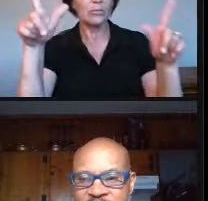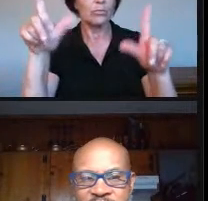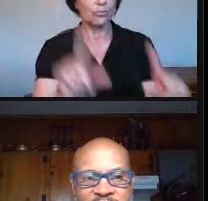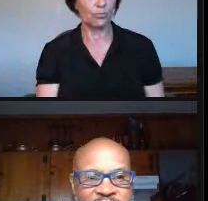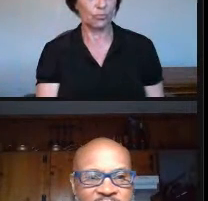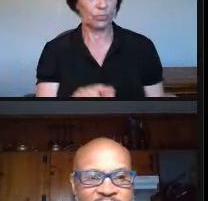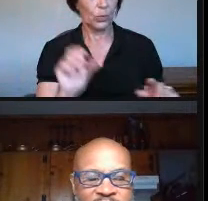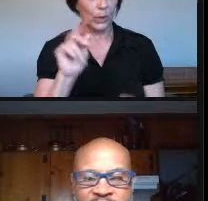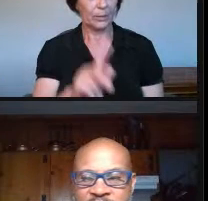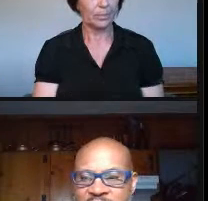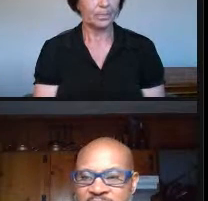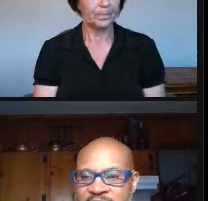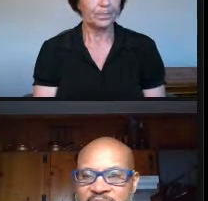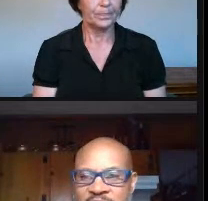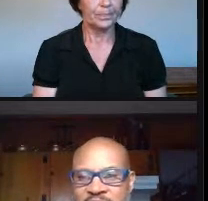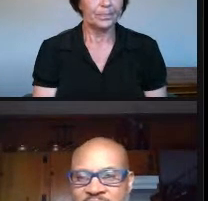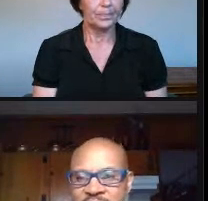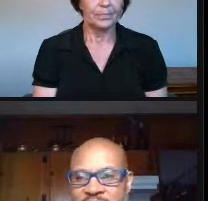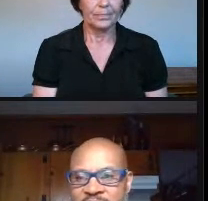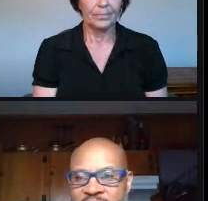Is that